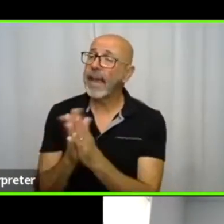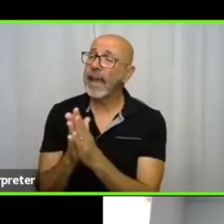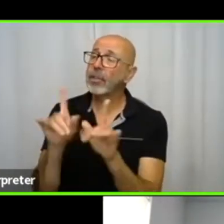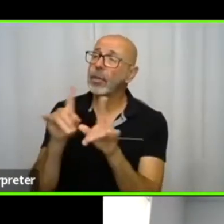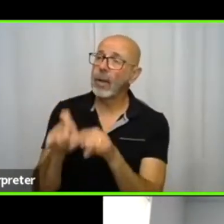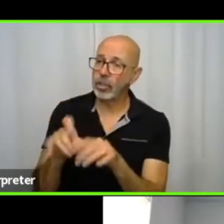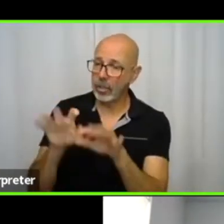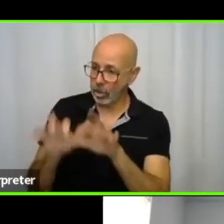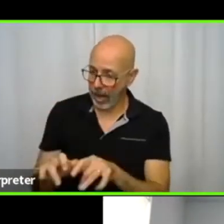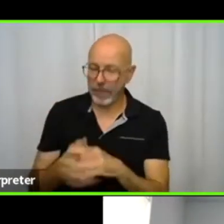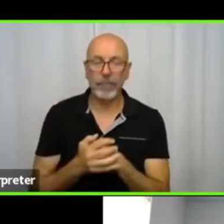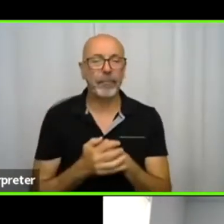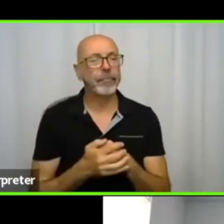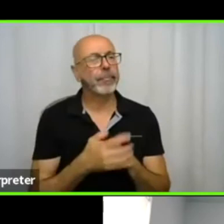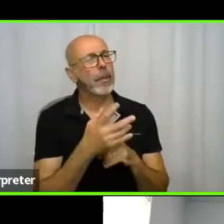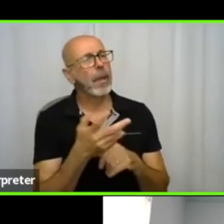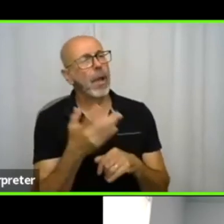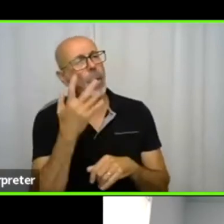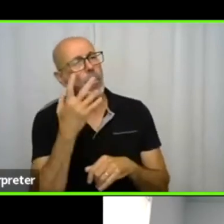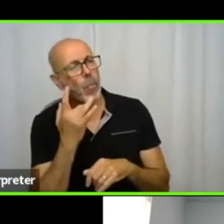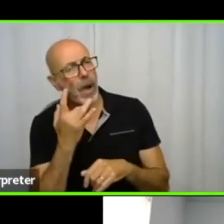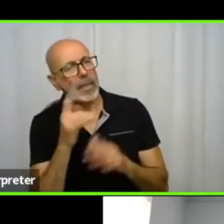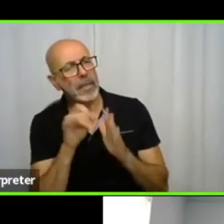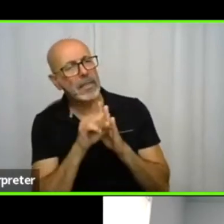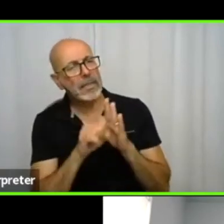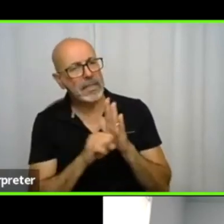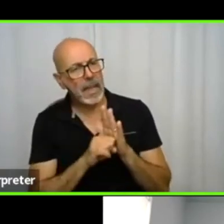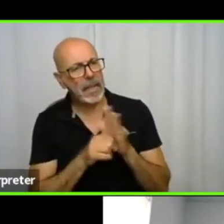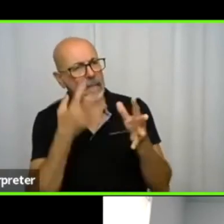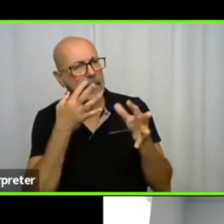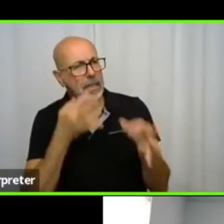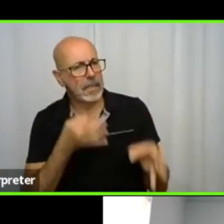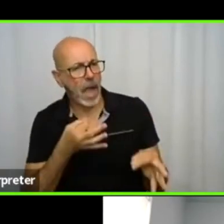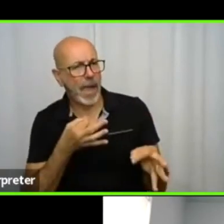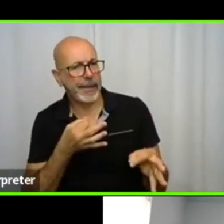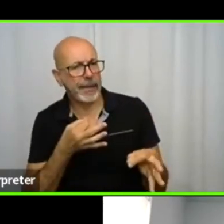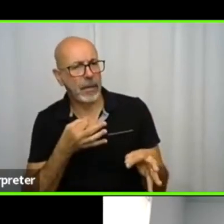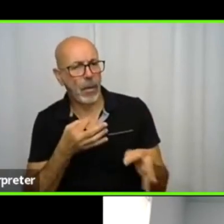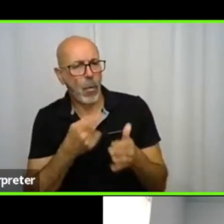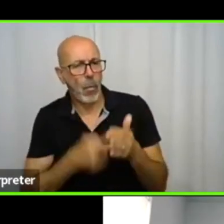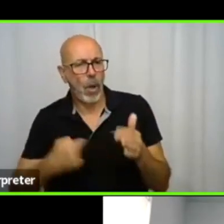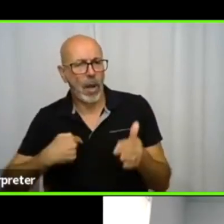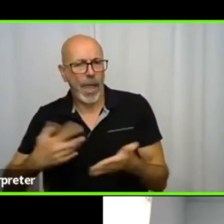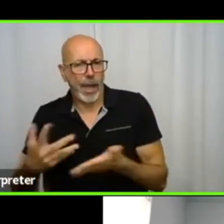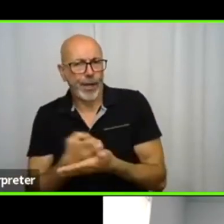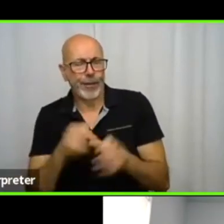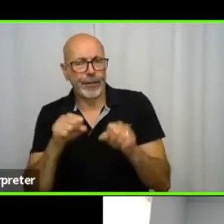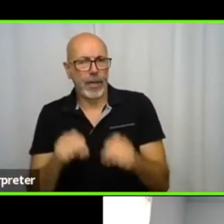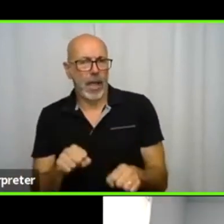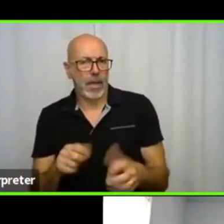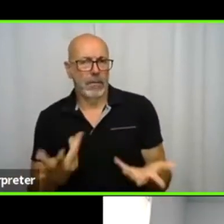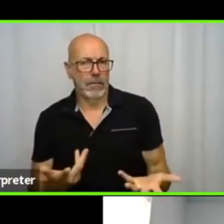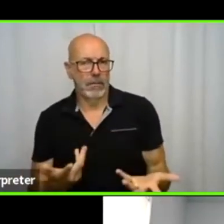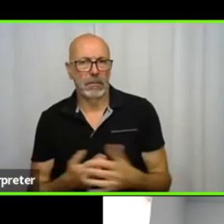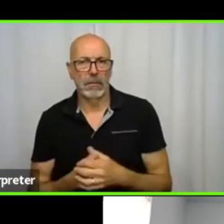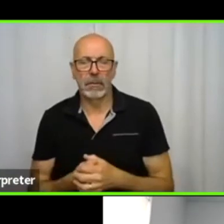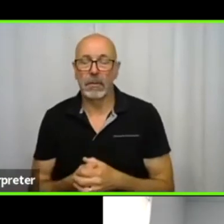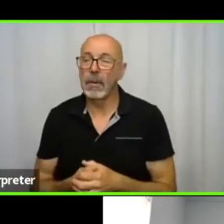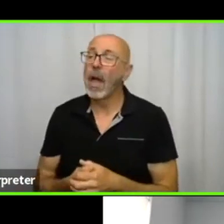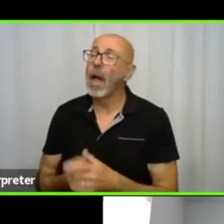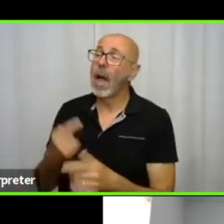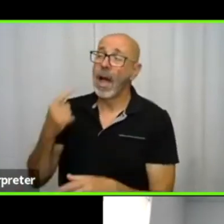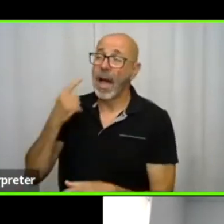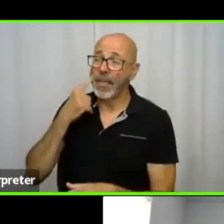question, why does the state get to determine what I make? And I think that part